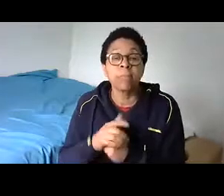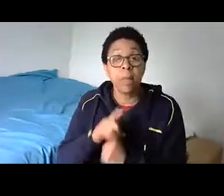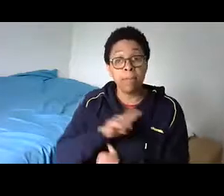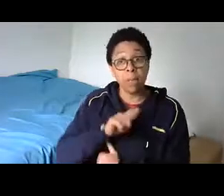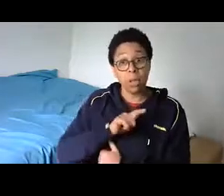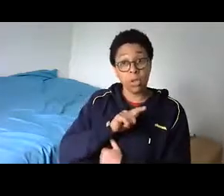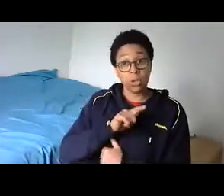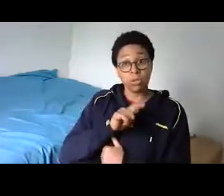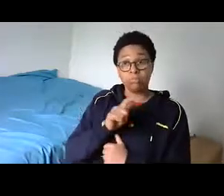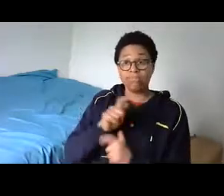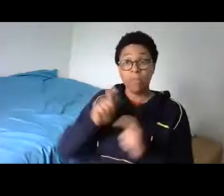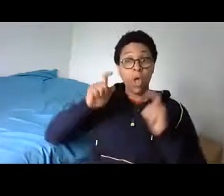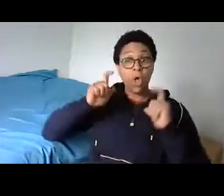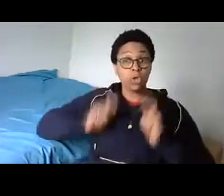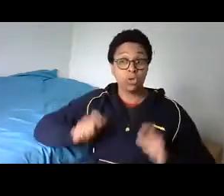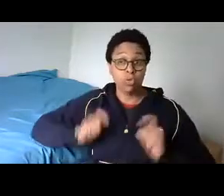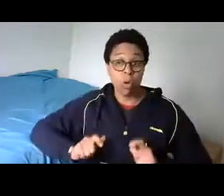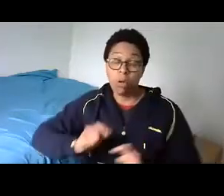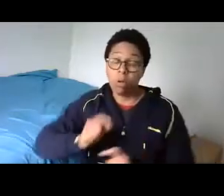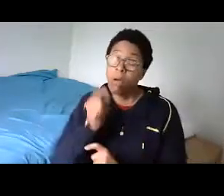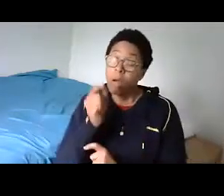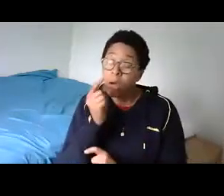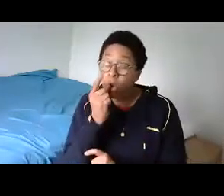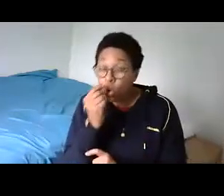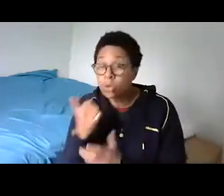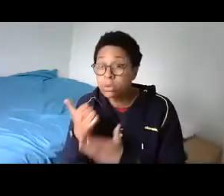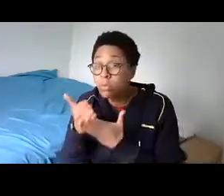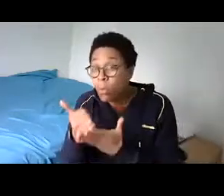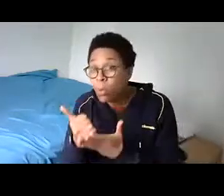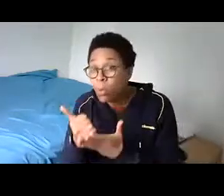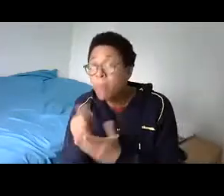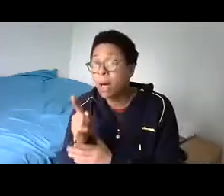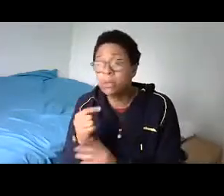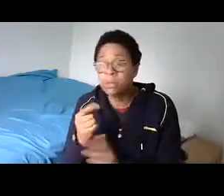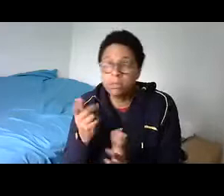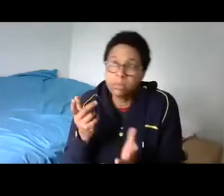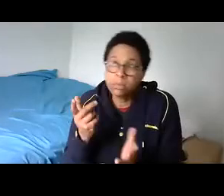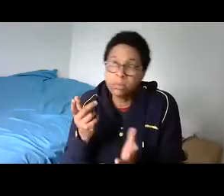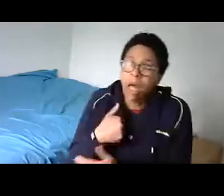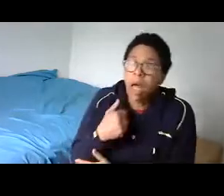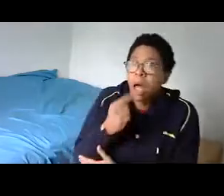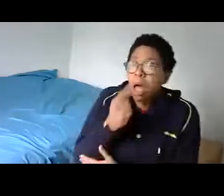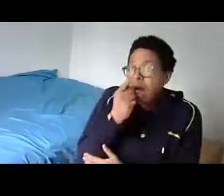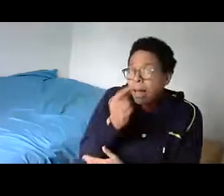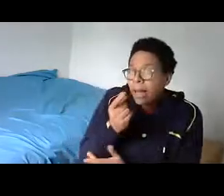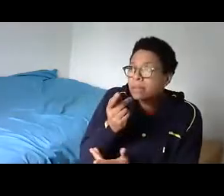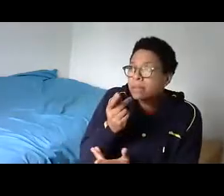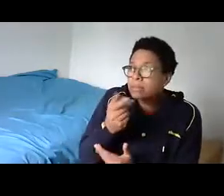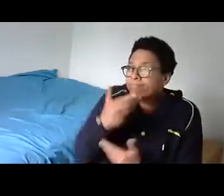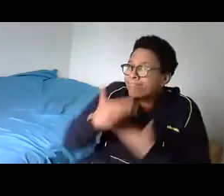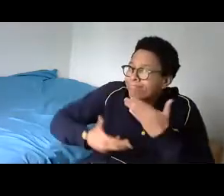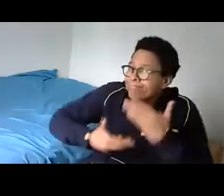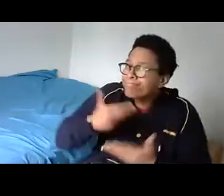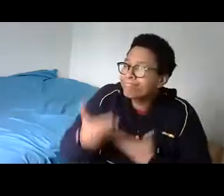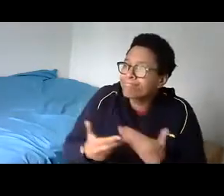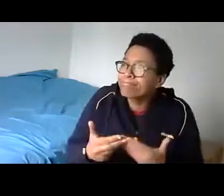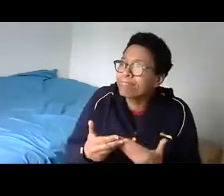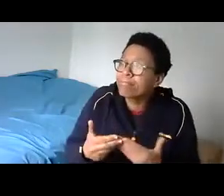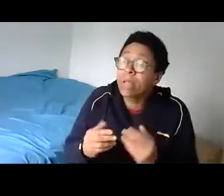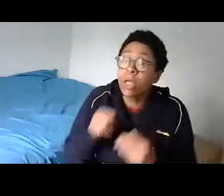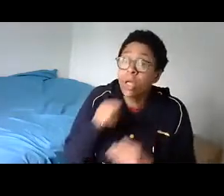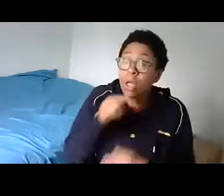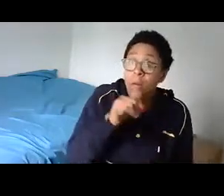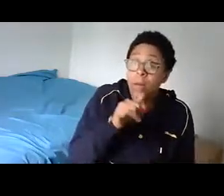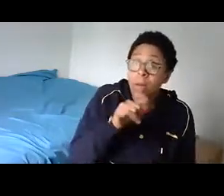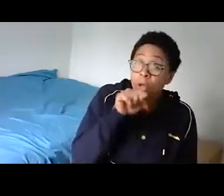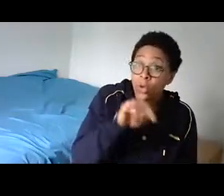worker could so you can what I could tell you from based on like what I said is you can call local authorities,